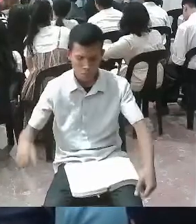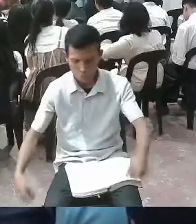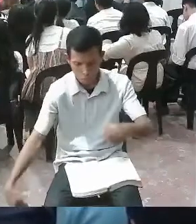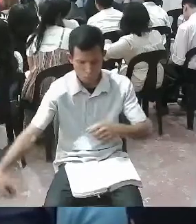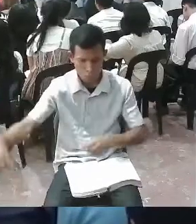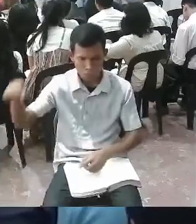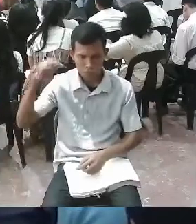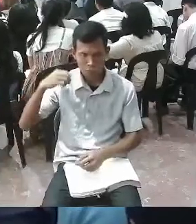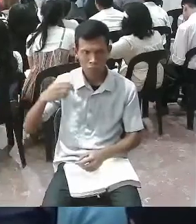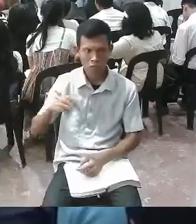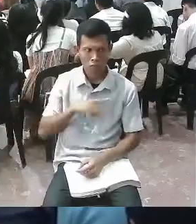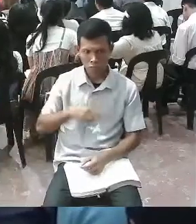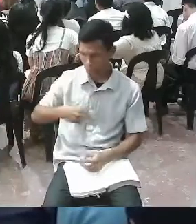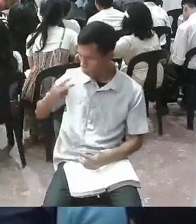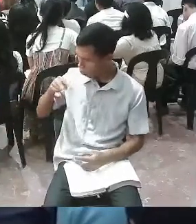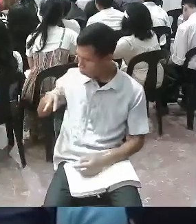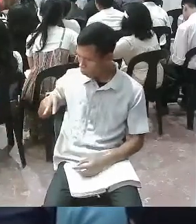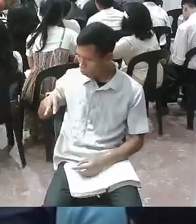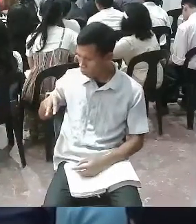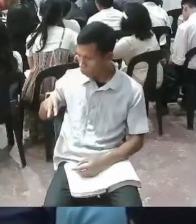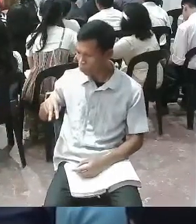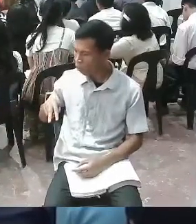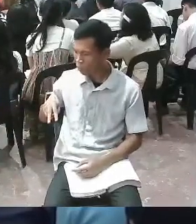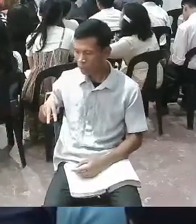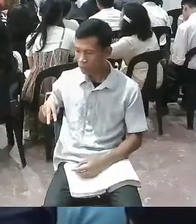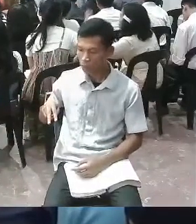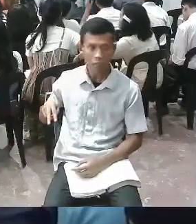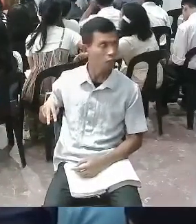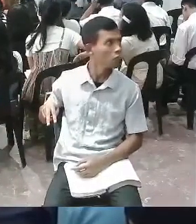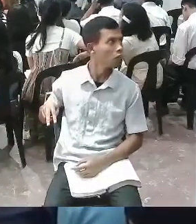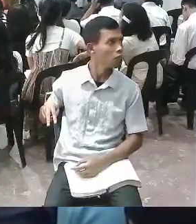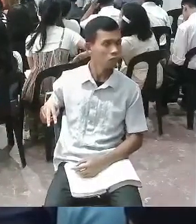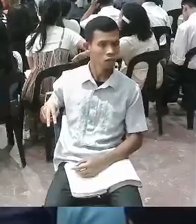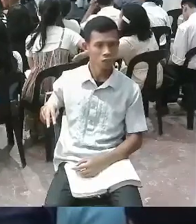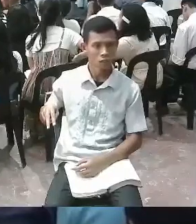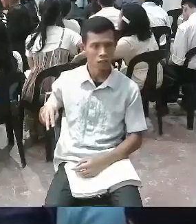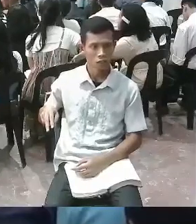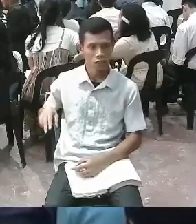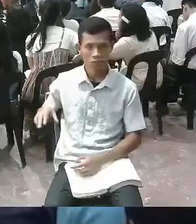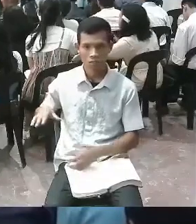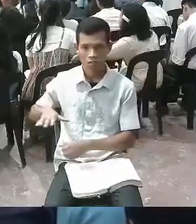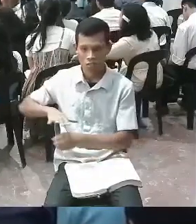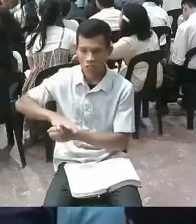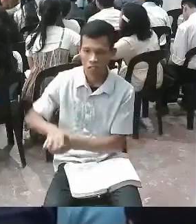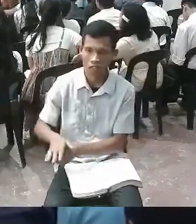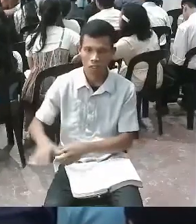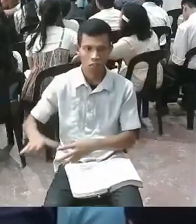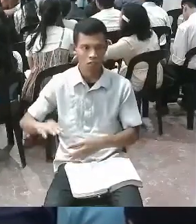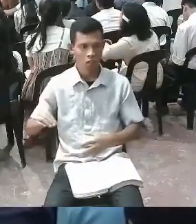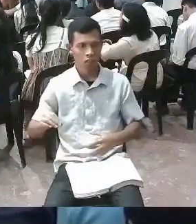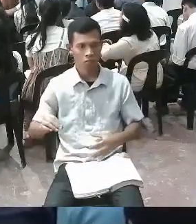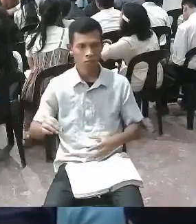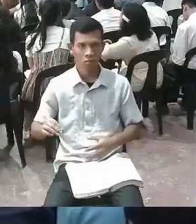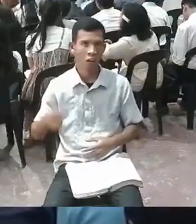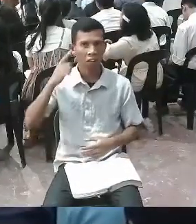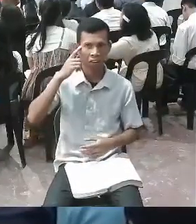And it was not uncommon in that day. And Bathsheba thought David was gone to war,